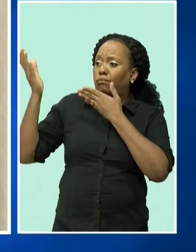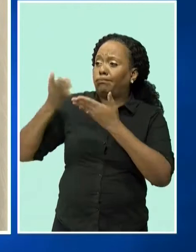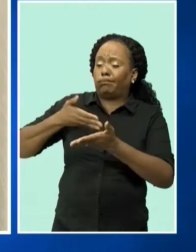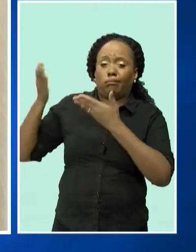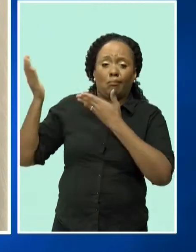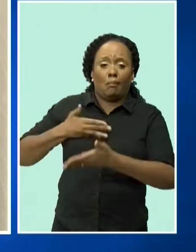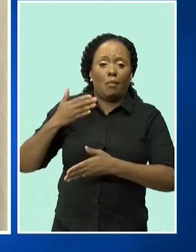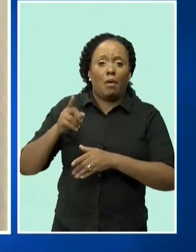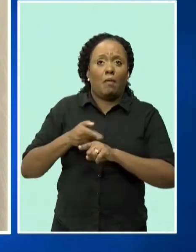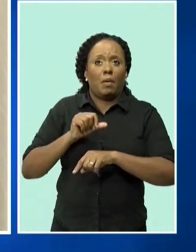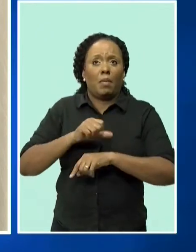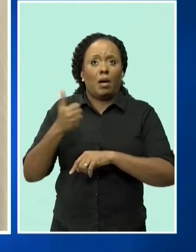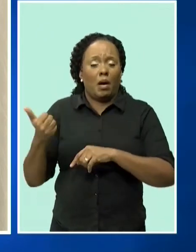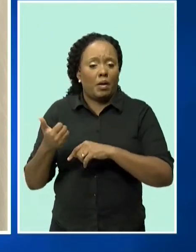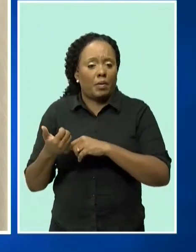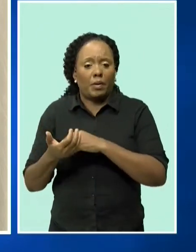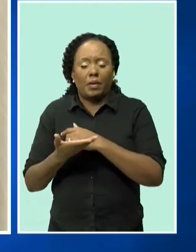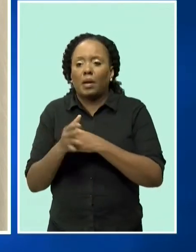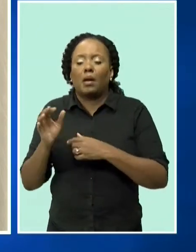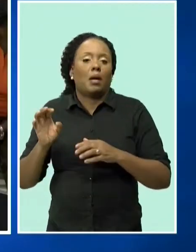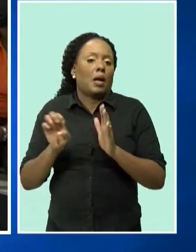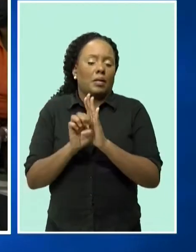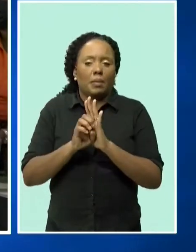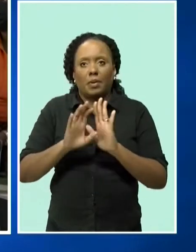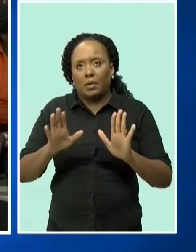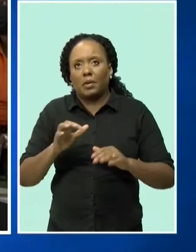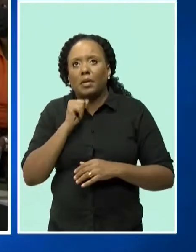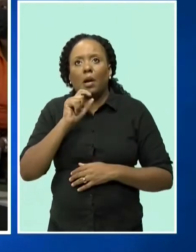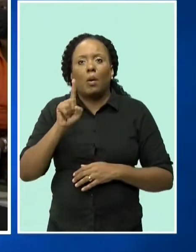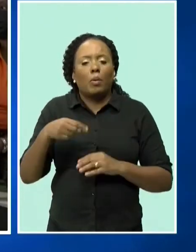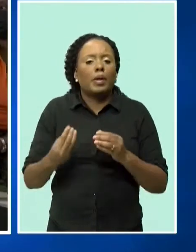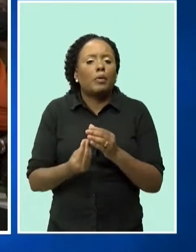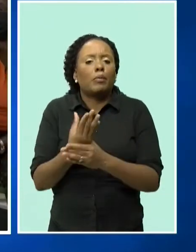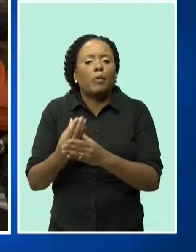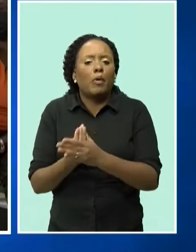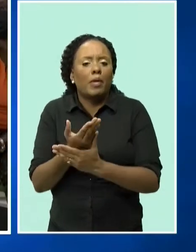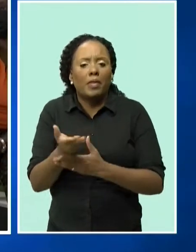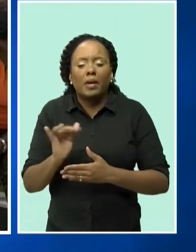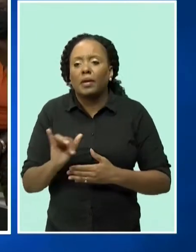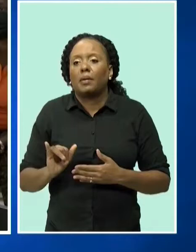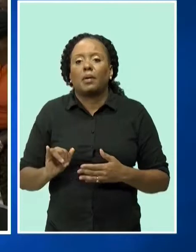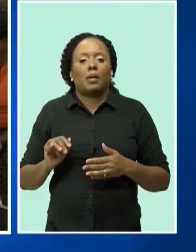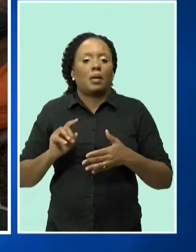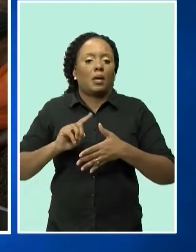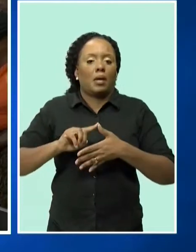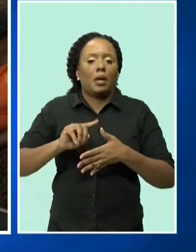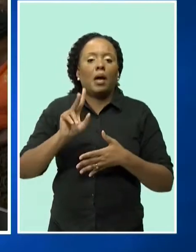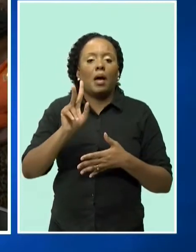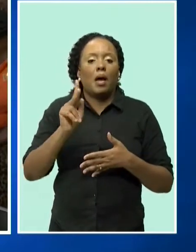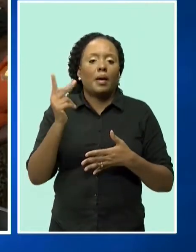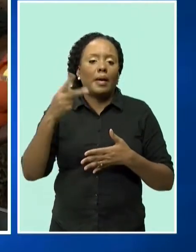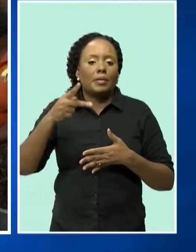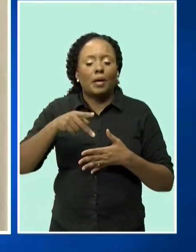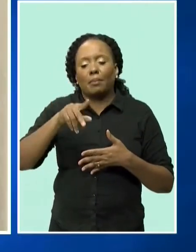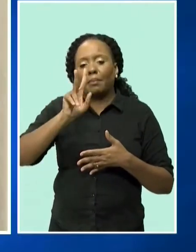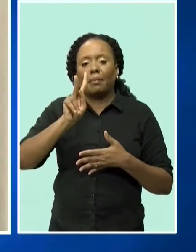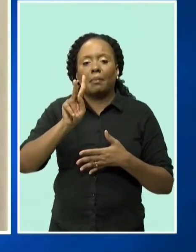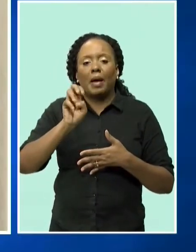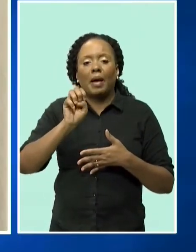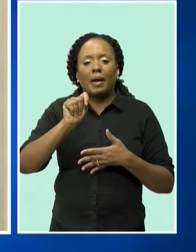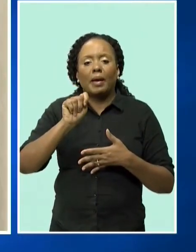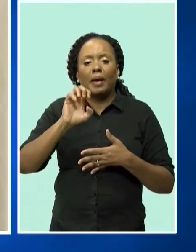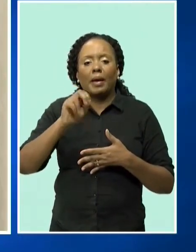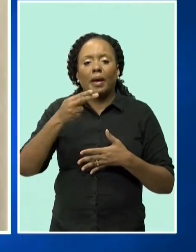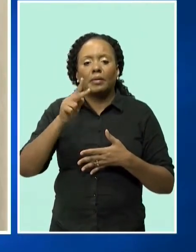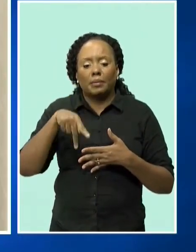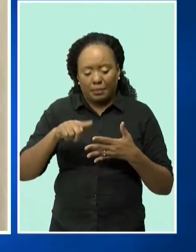that we use, mayonnaise, and all those types of things, the ketchup. Those are the areas that we